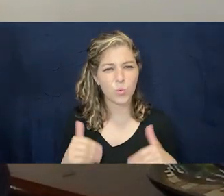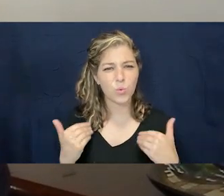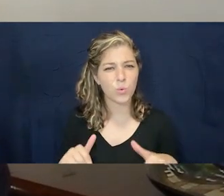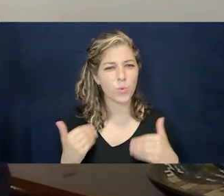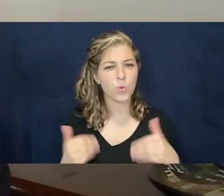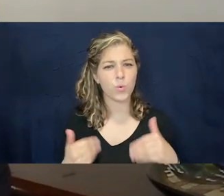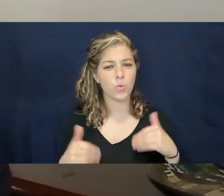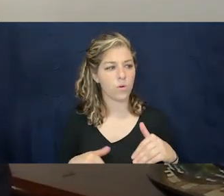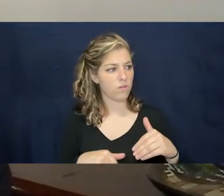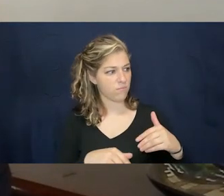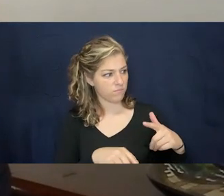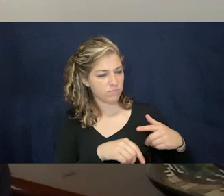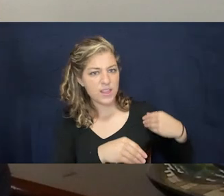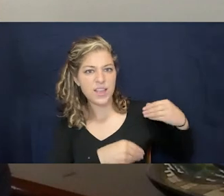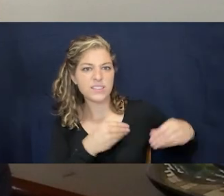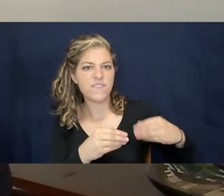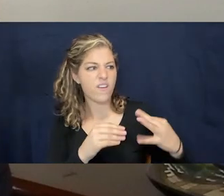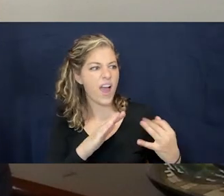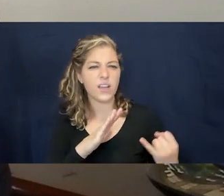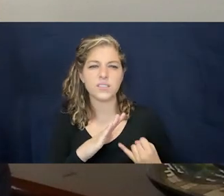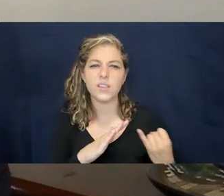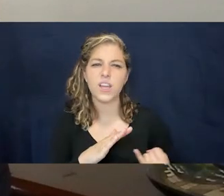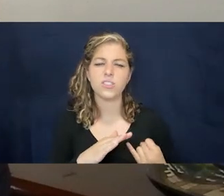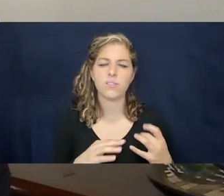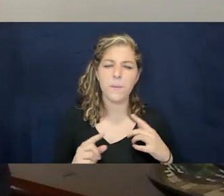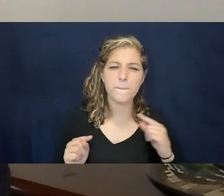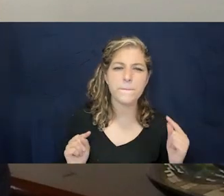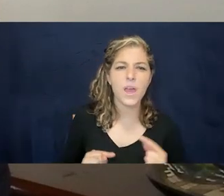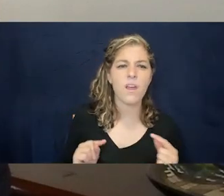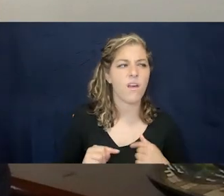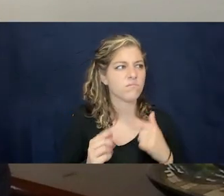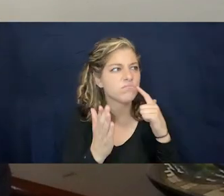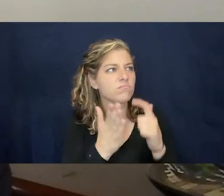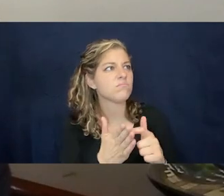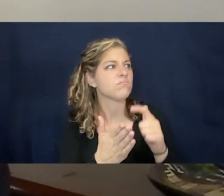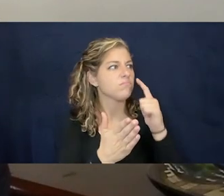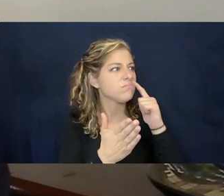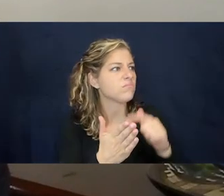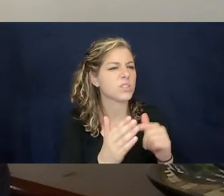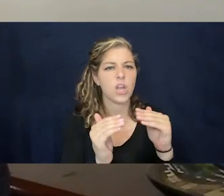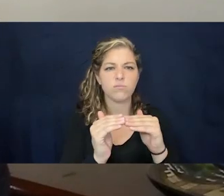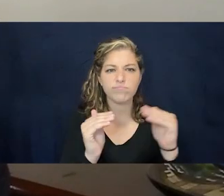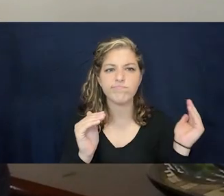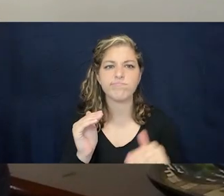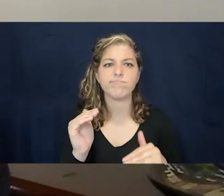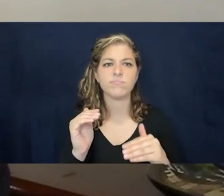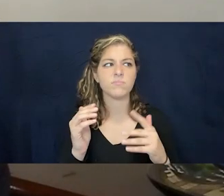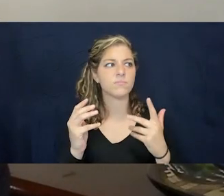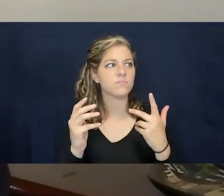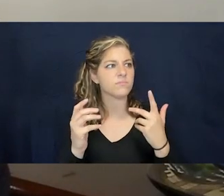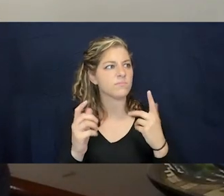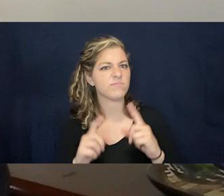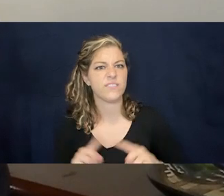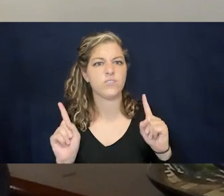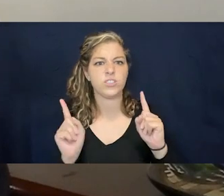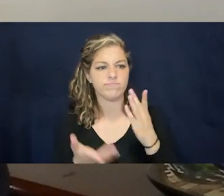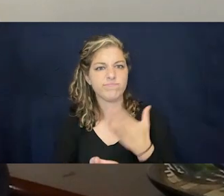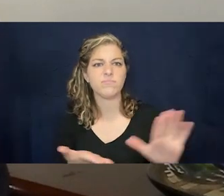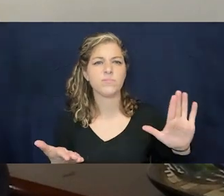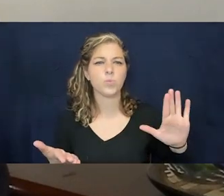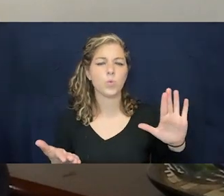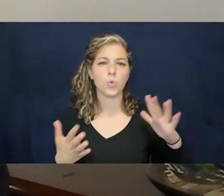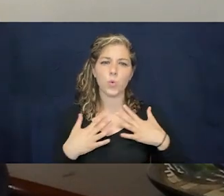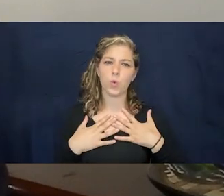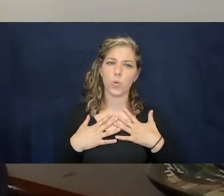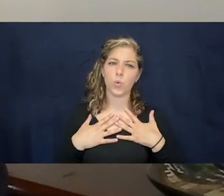Rosemary." That long legacy of isolation and pain, of injustice and